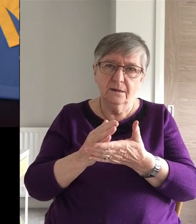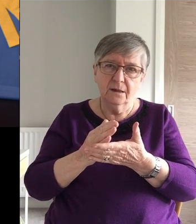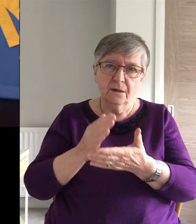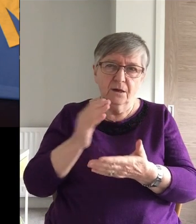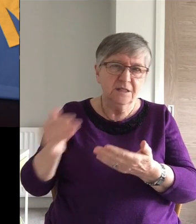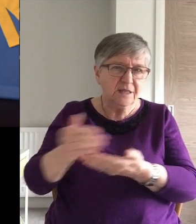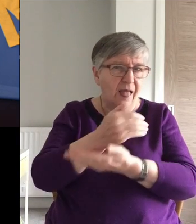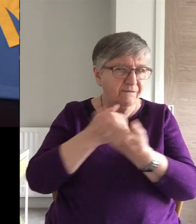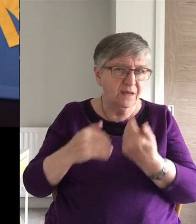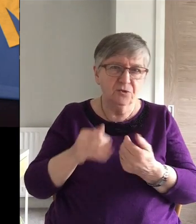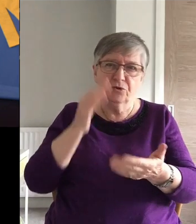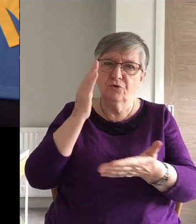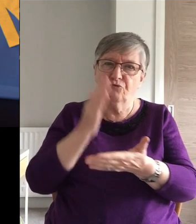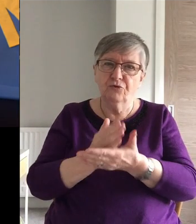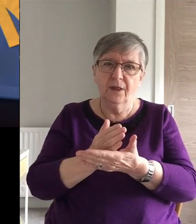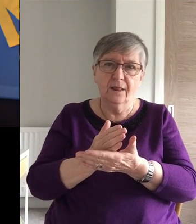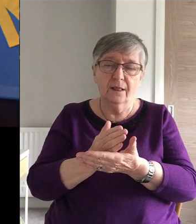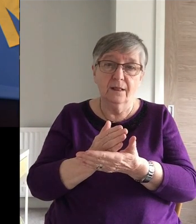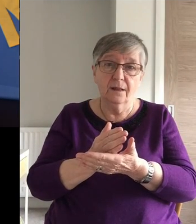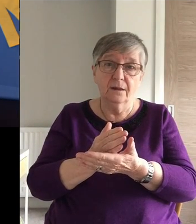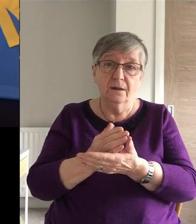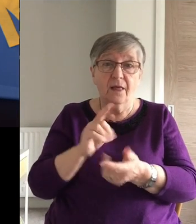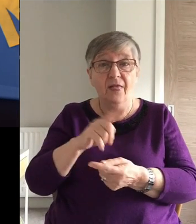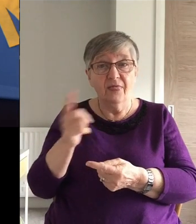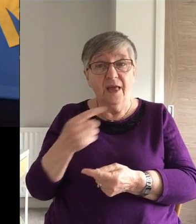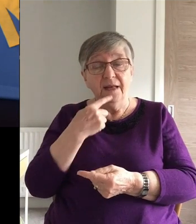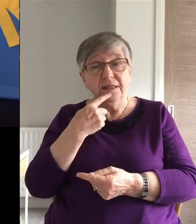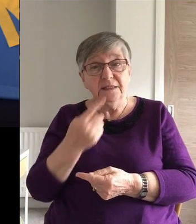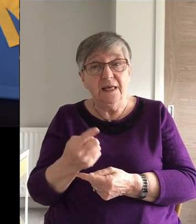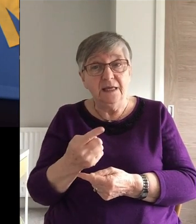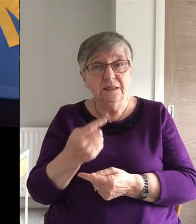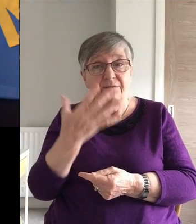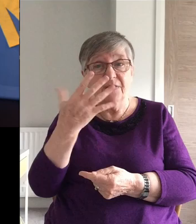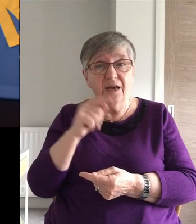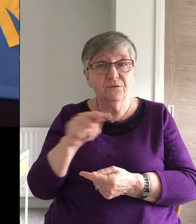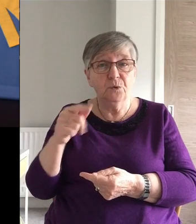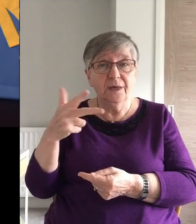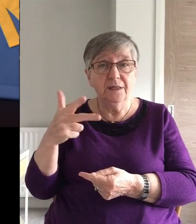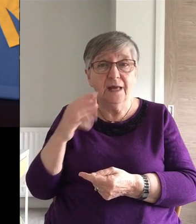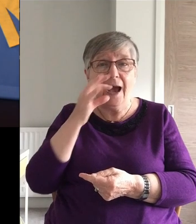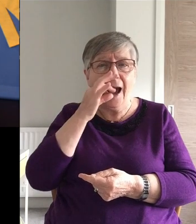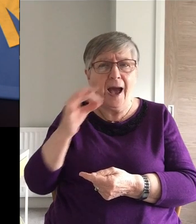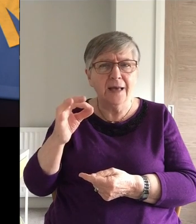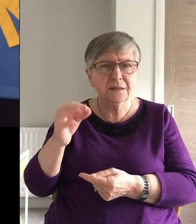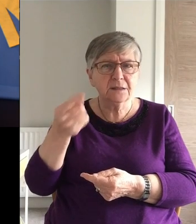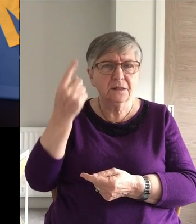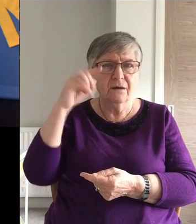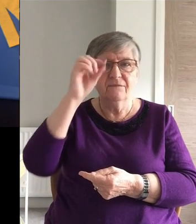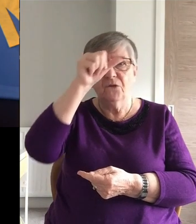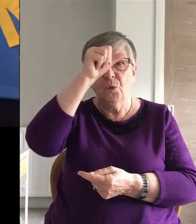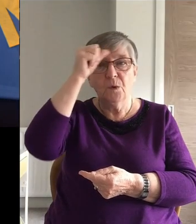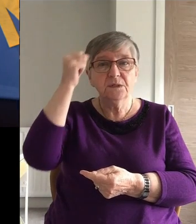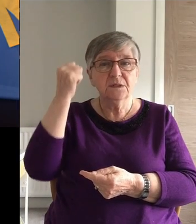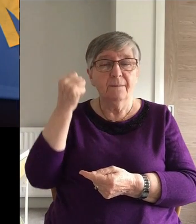salvation. So count it pure joy. And then he says, verses 5 to 8, ask for wisdom.